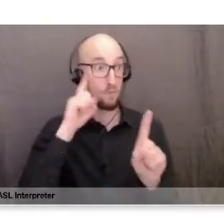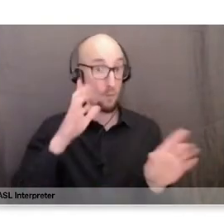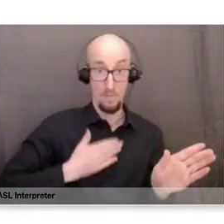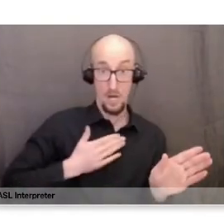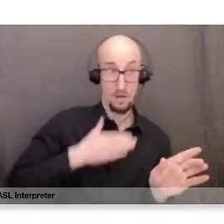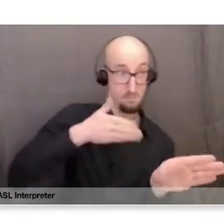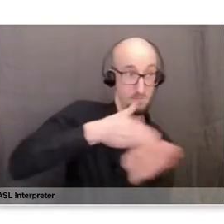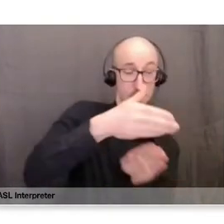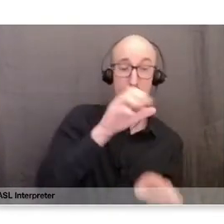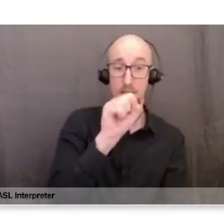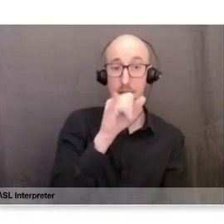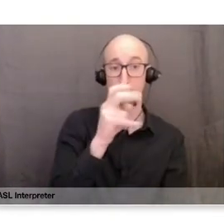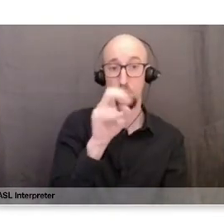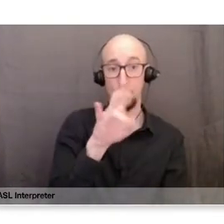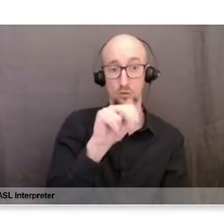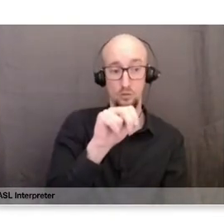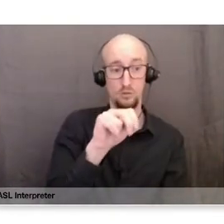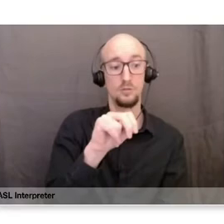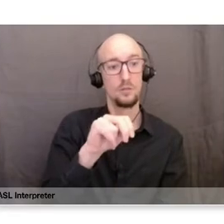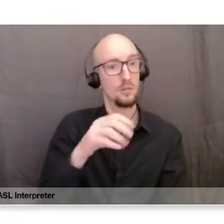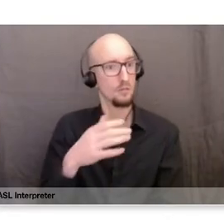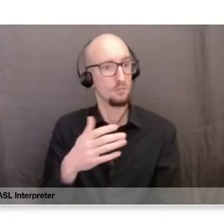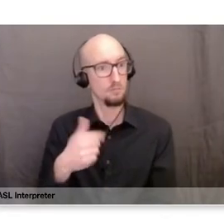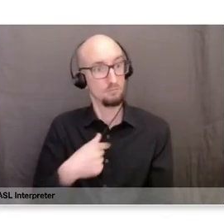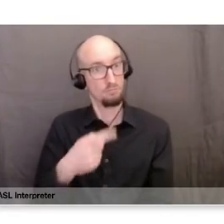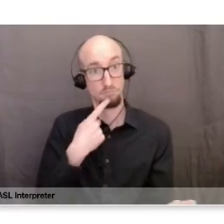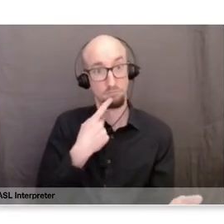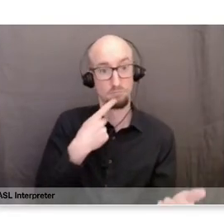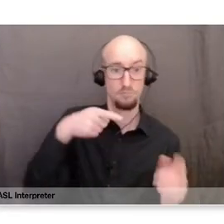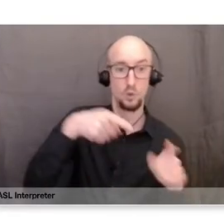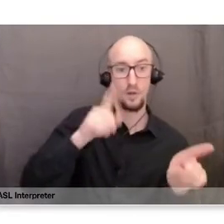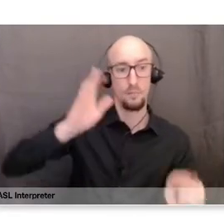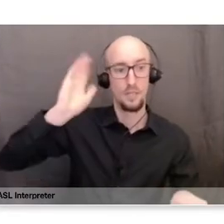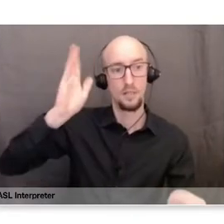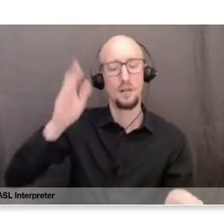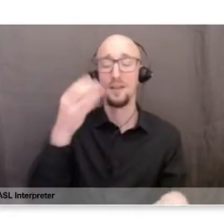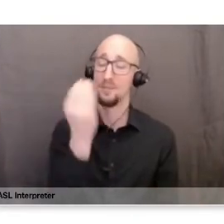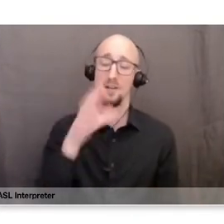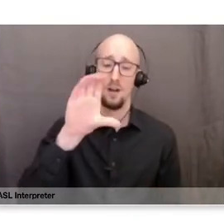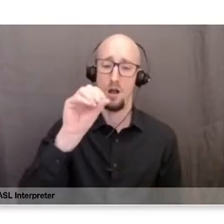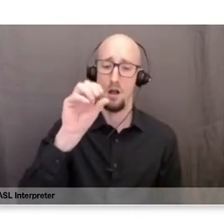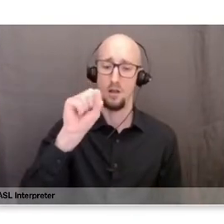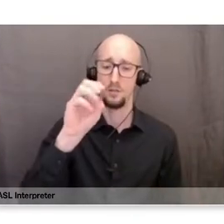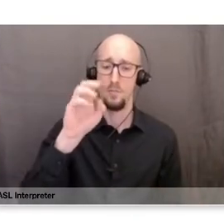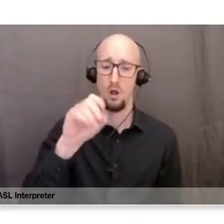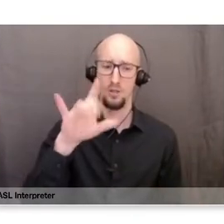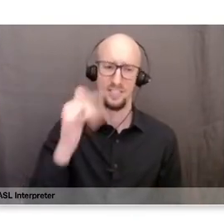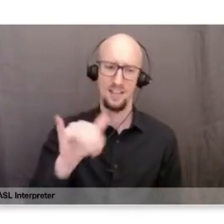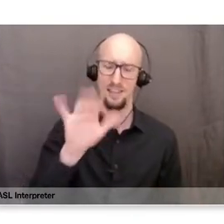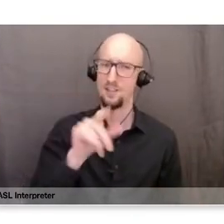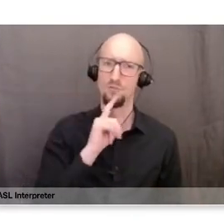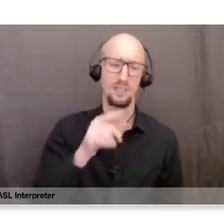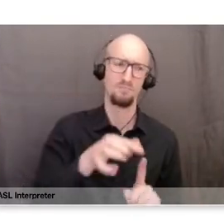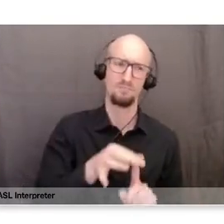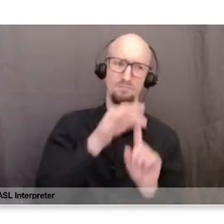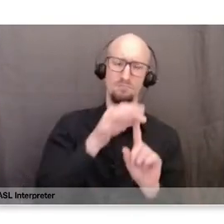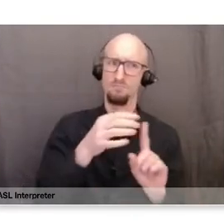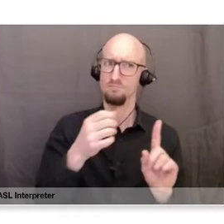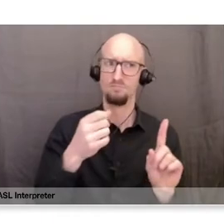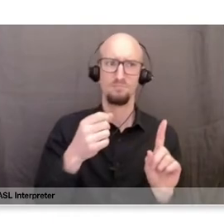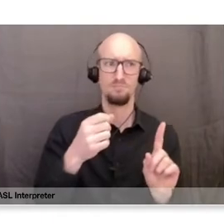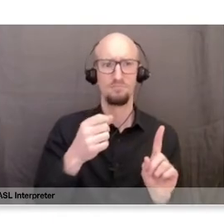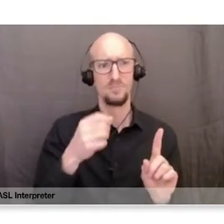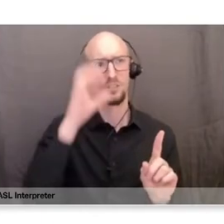the presentation, was that, cosmology is a very peculiar field. We cannot perform any kind of